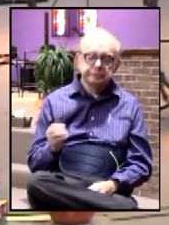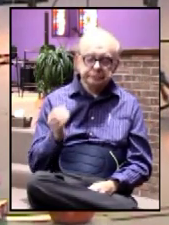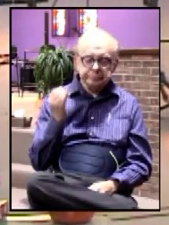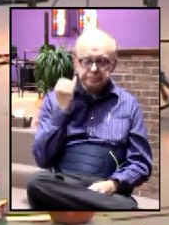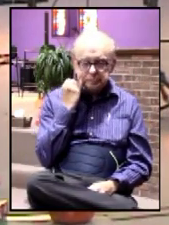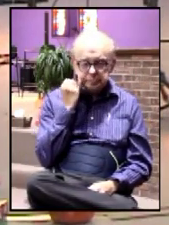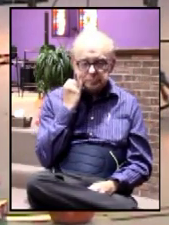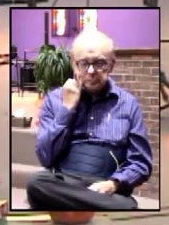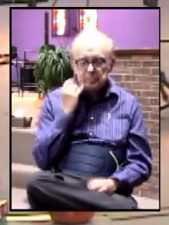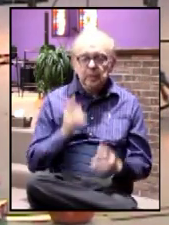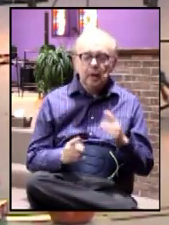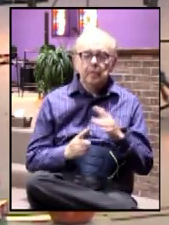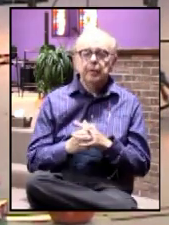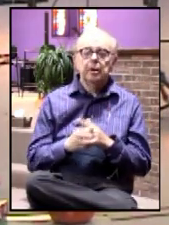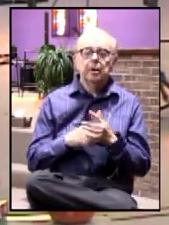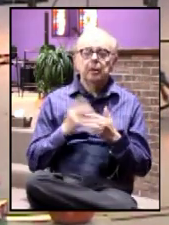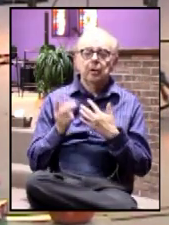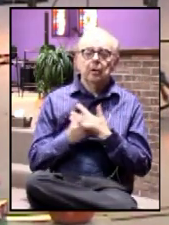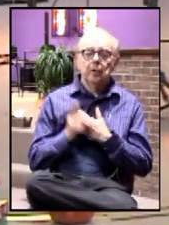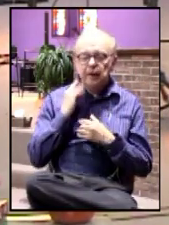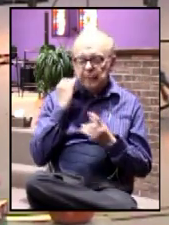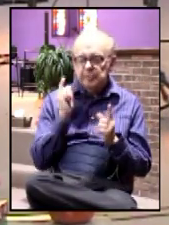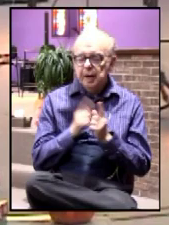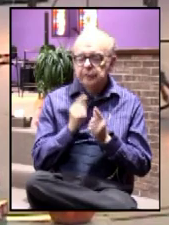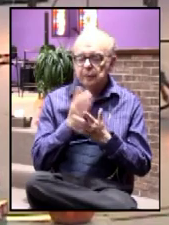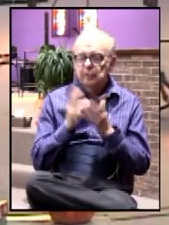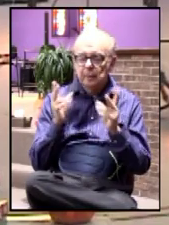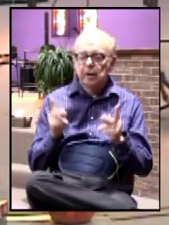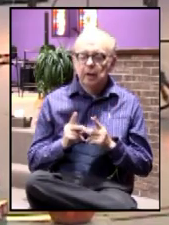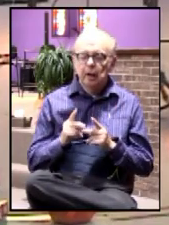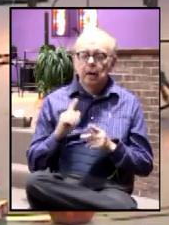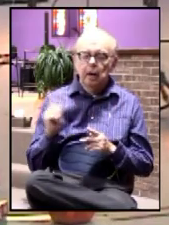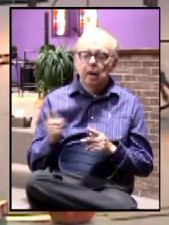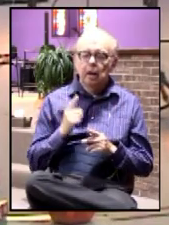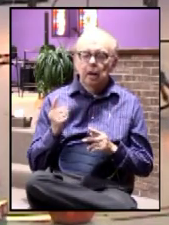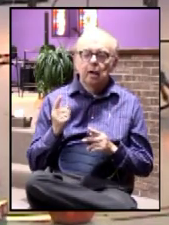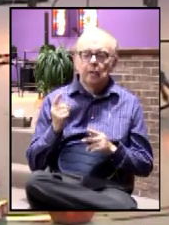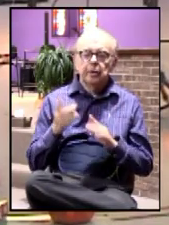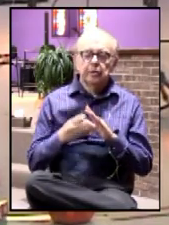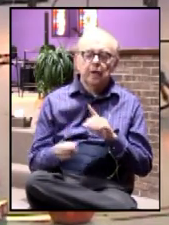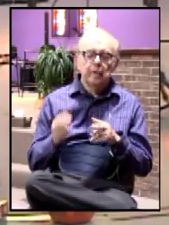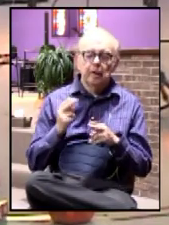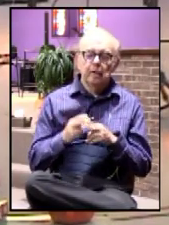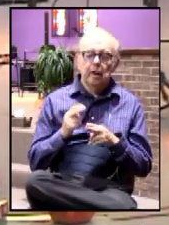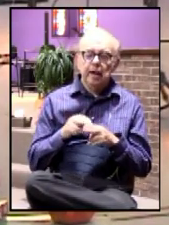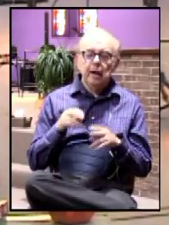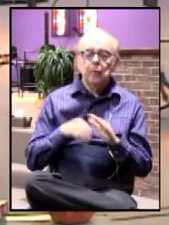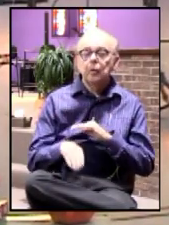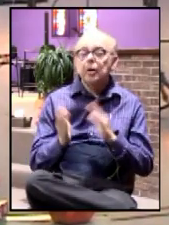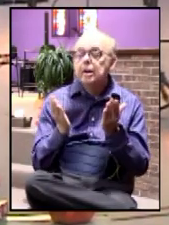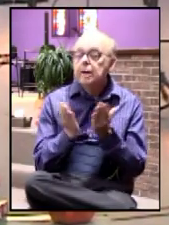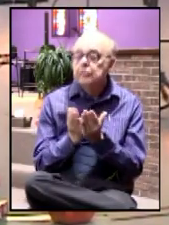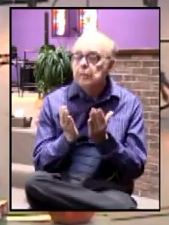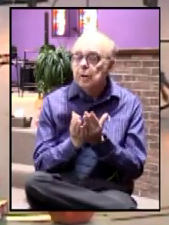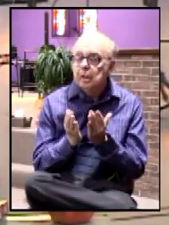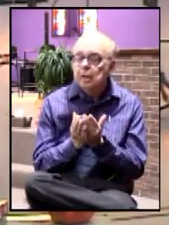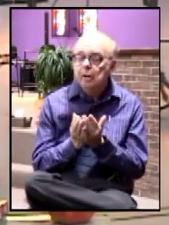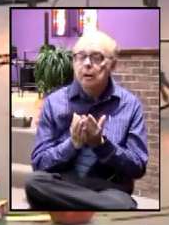And if you appeared on his show or he met you somewhere, he would always copy your name down in his